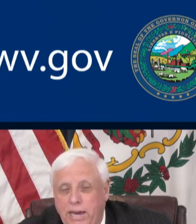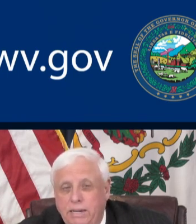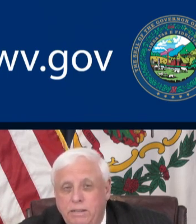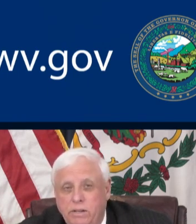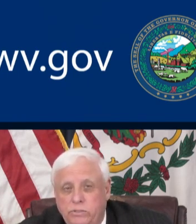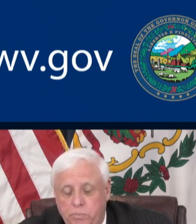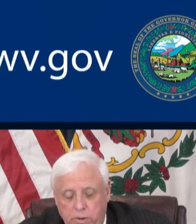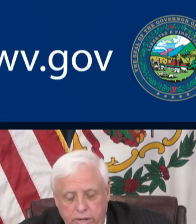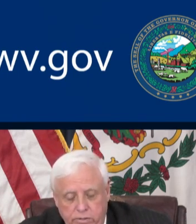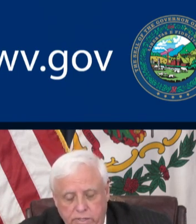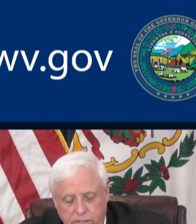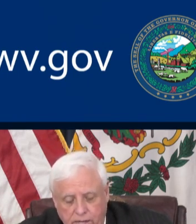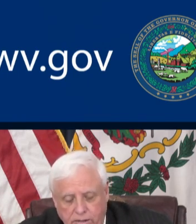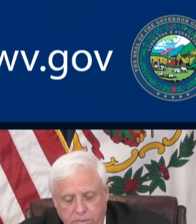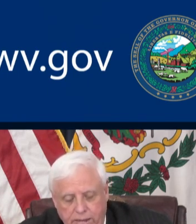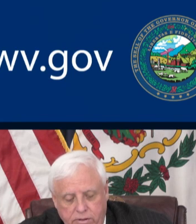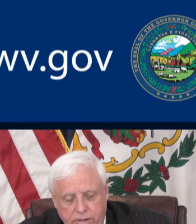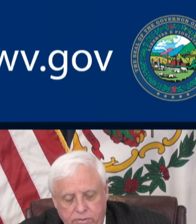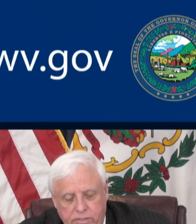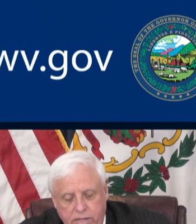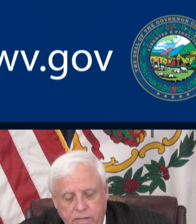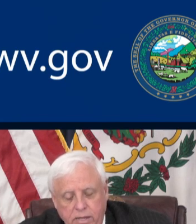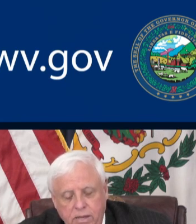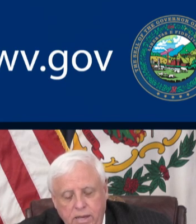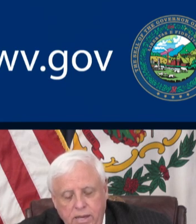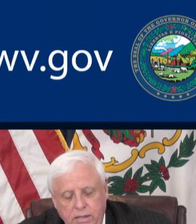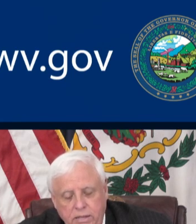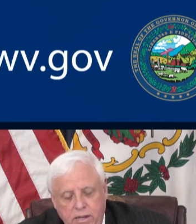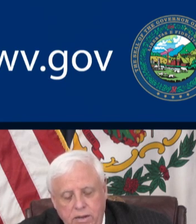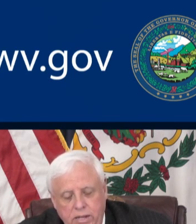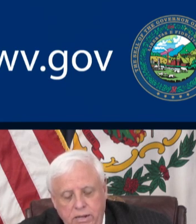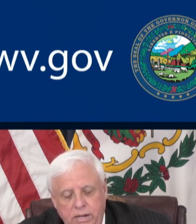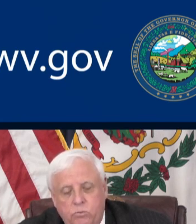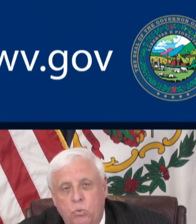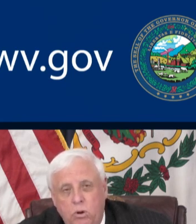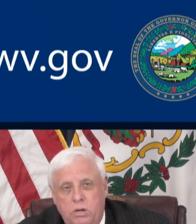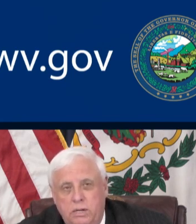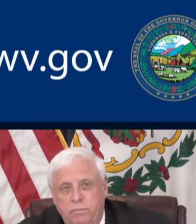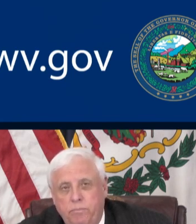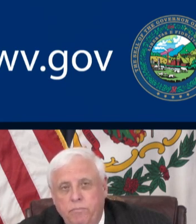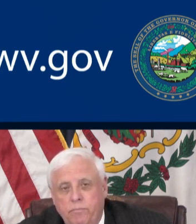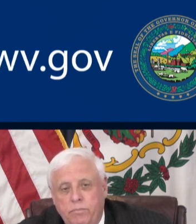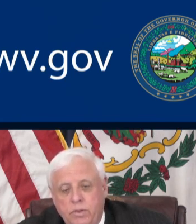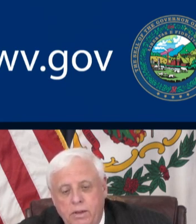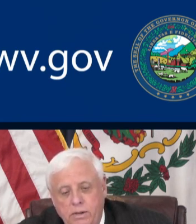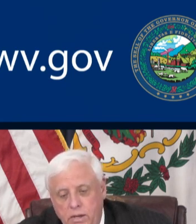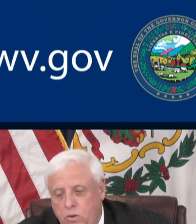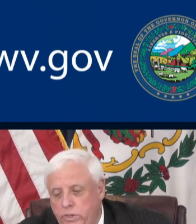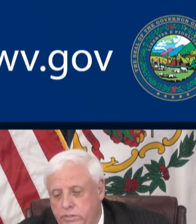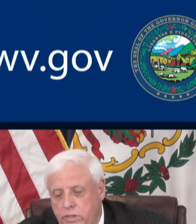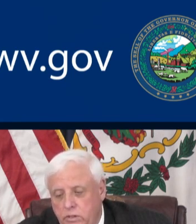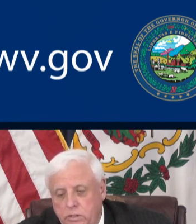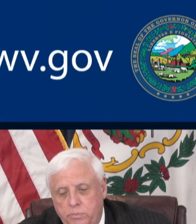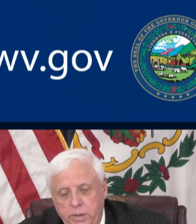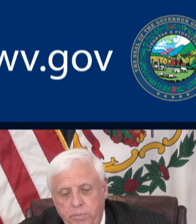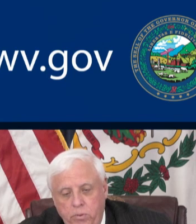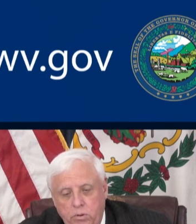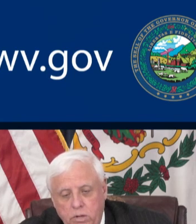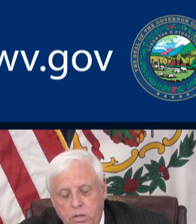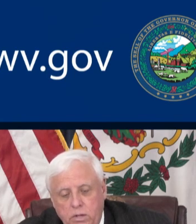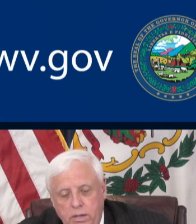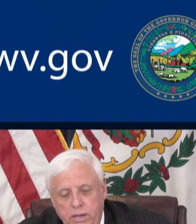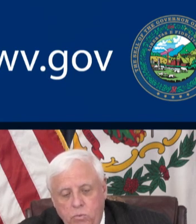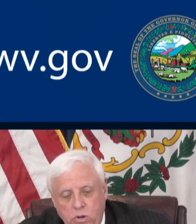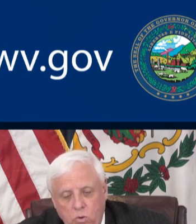and finding those spreaders and cutting them out and everything. And, it's working. I know we still lose